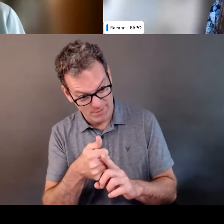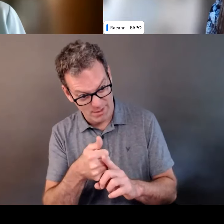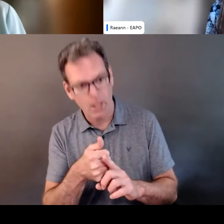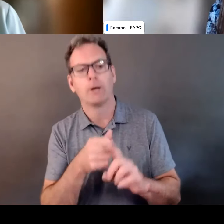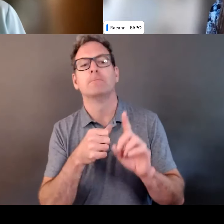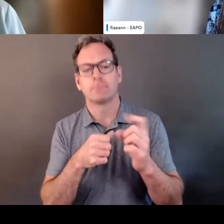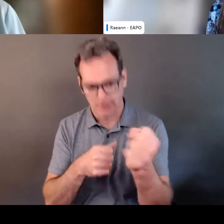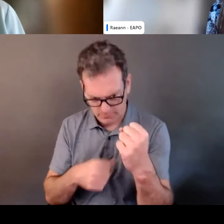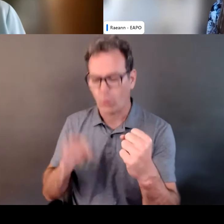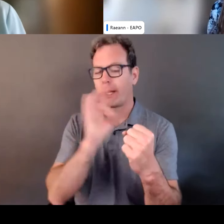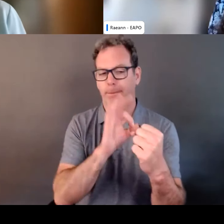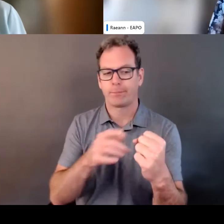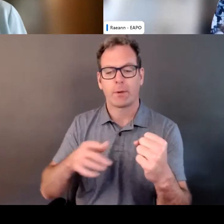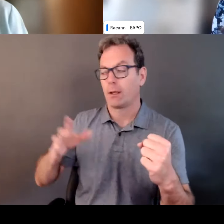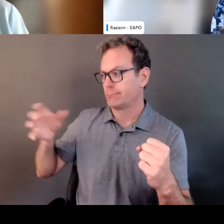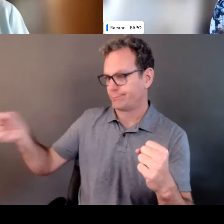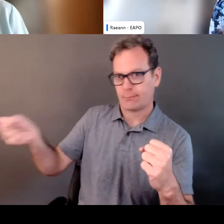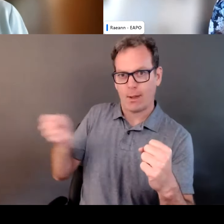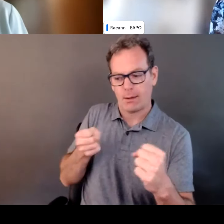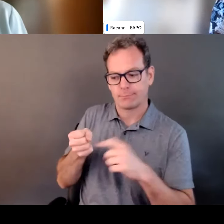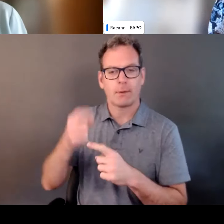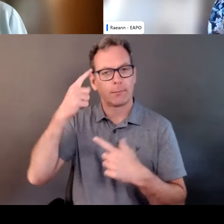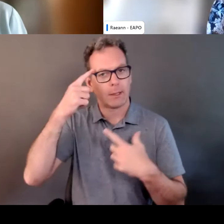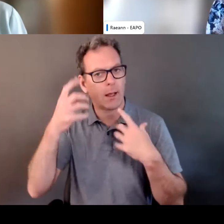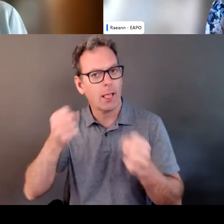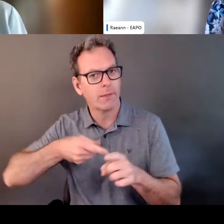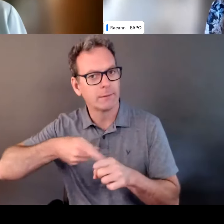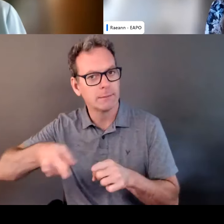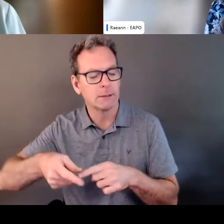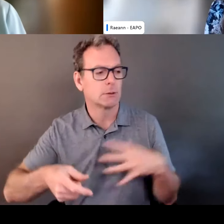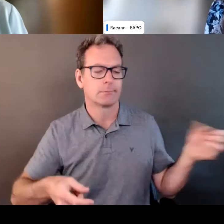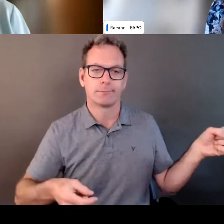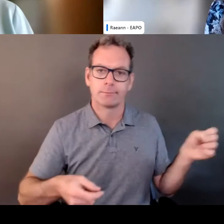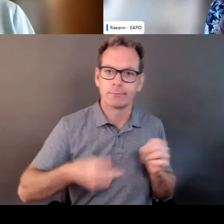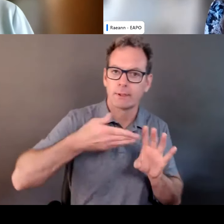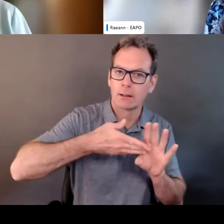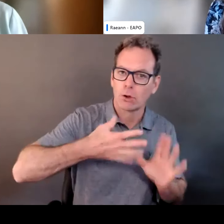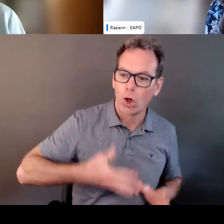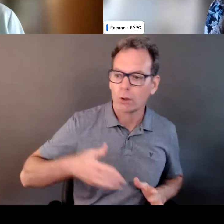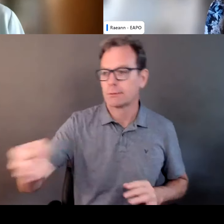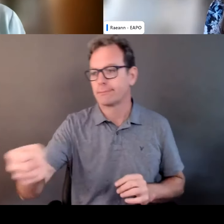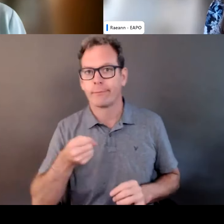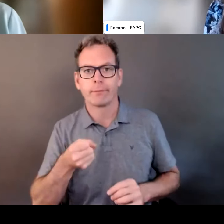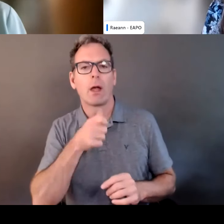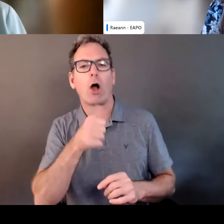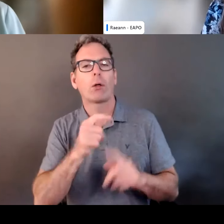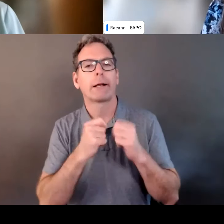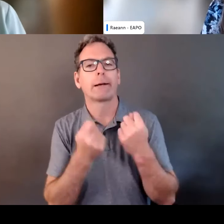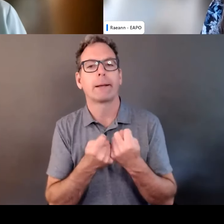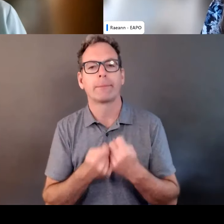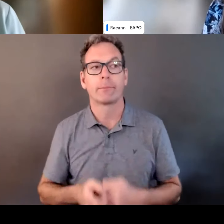on. With older adults, I also want to look at, are they on any medications? Because many medications have side effects that make people